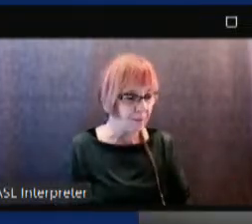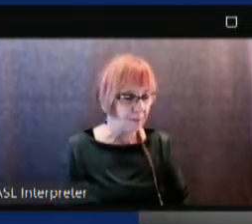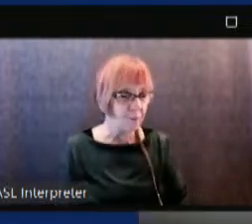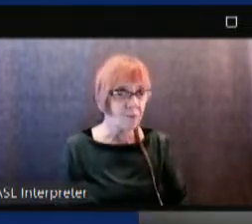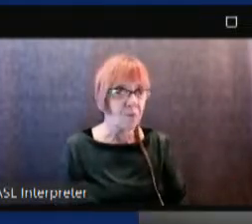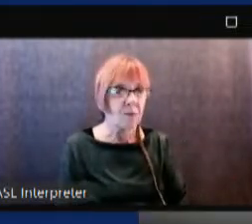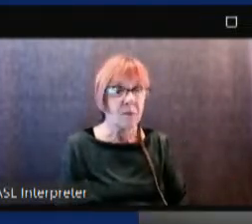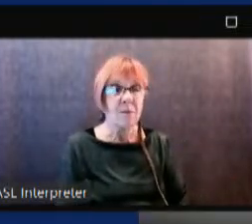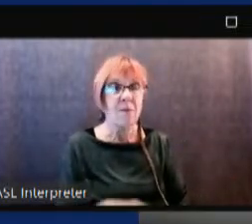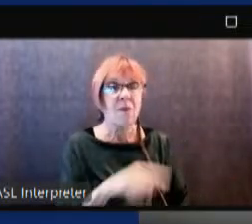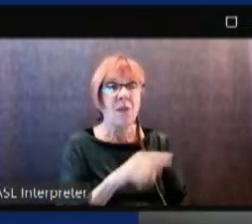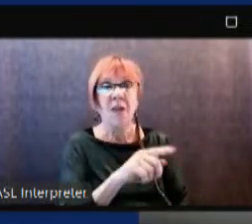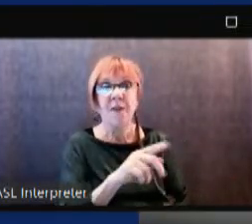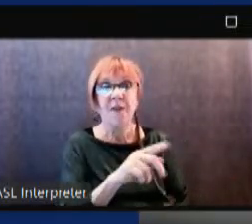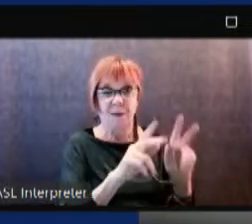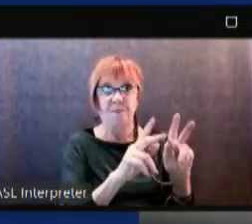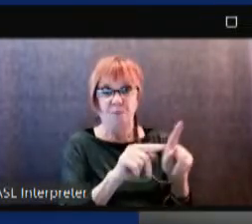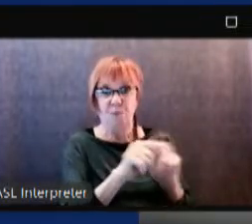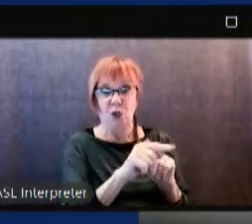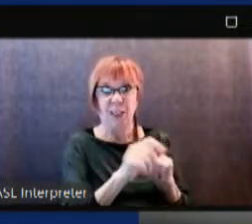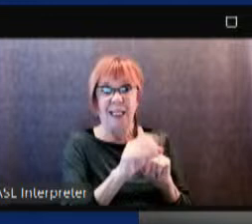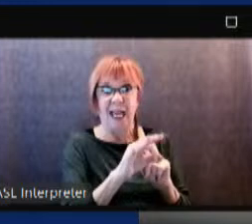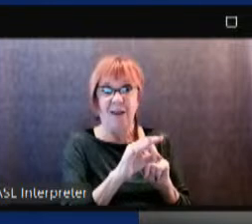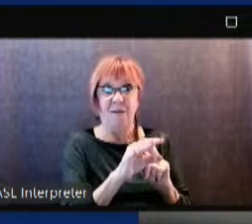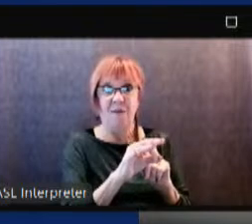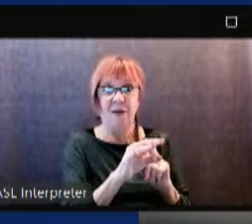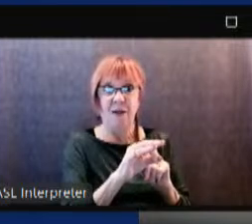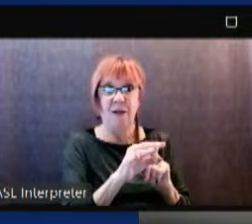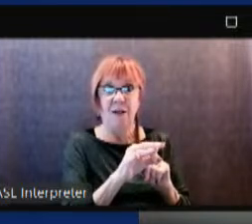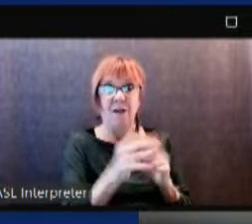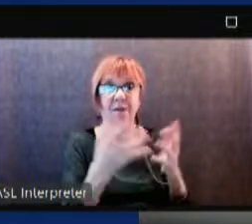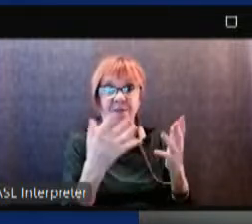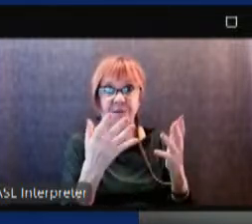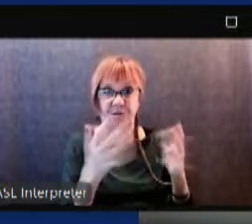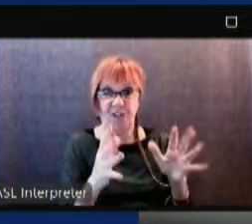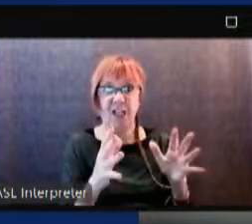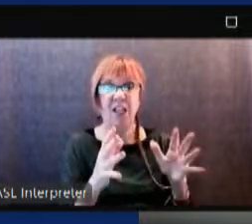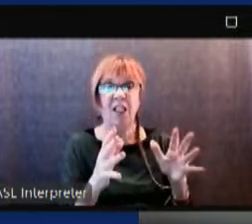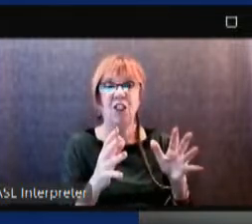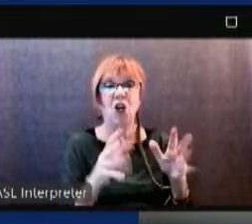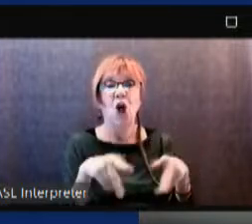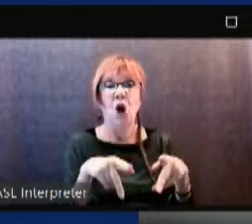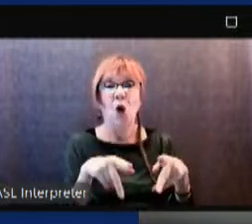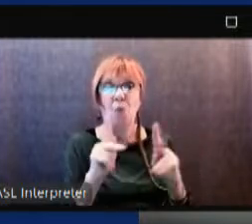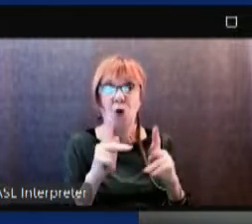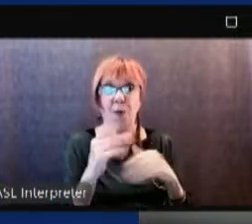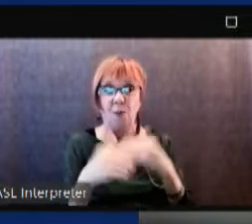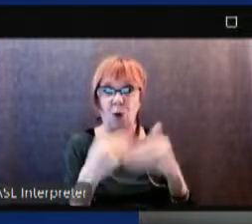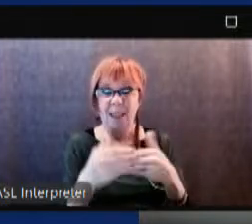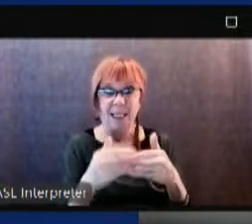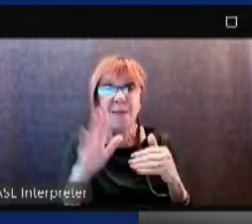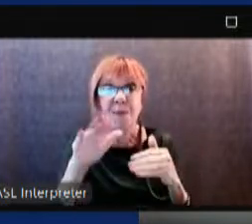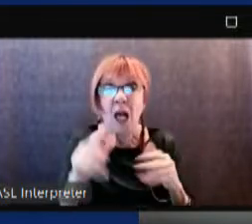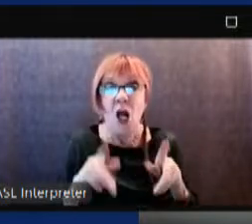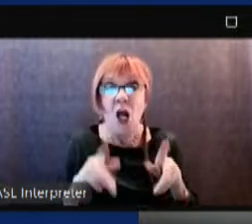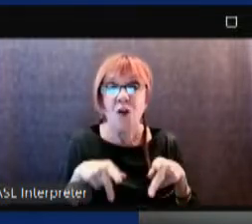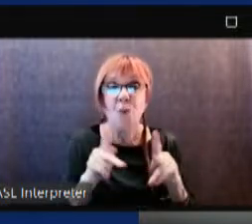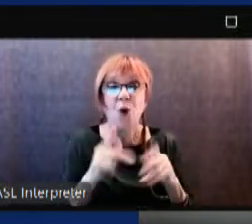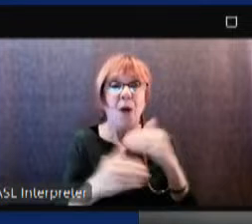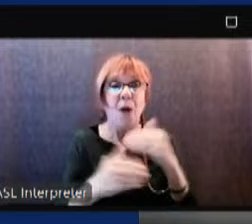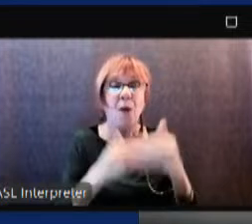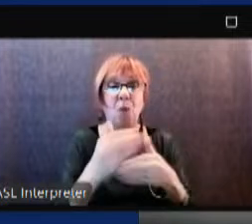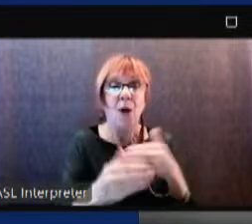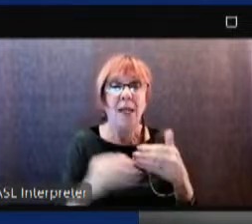That individual should, if they have gone through the permit process, because the permit process is through